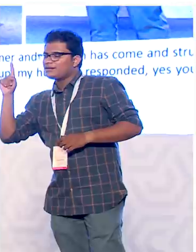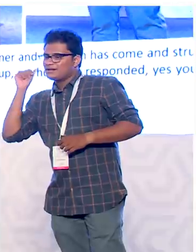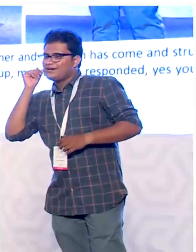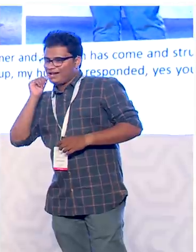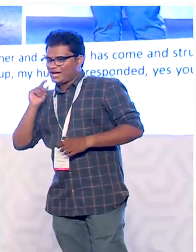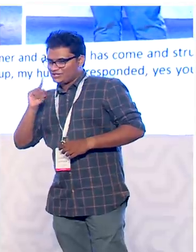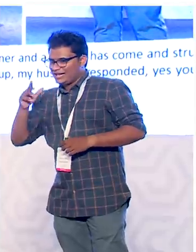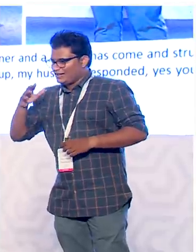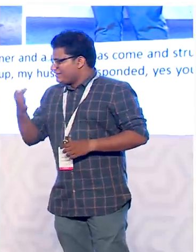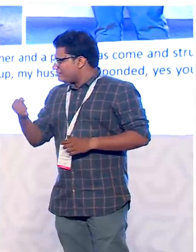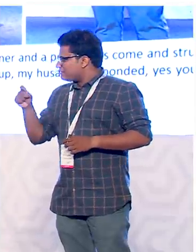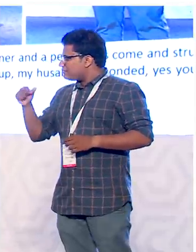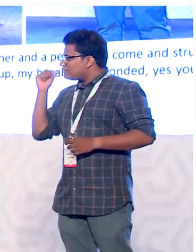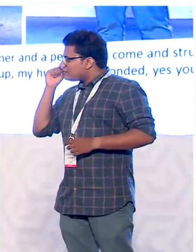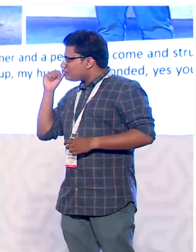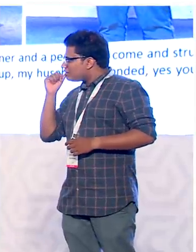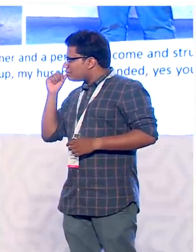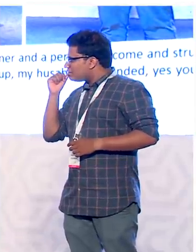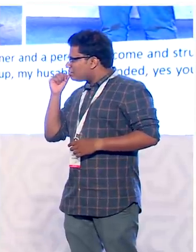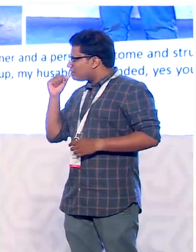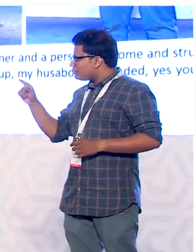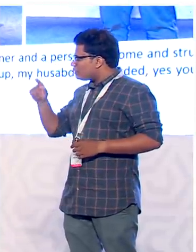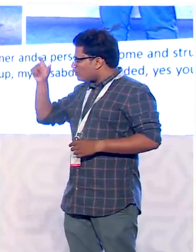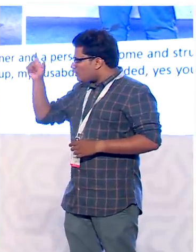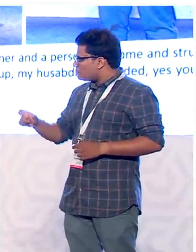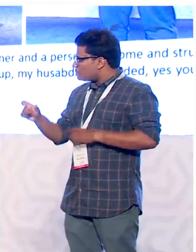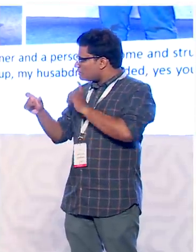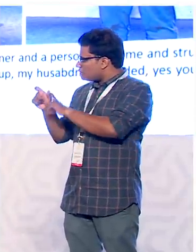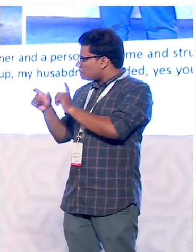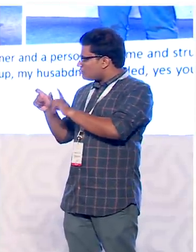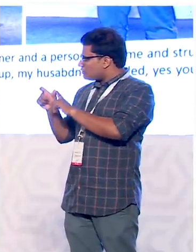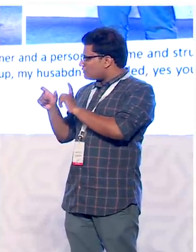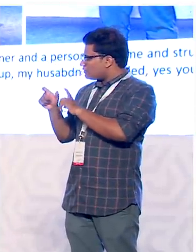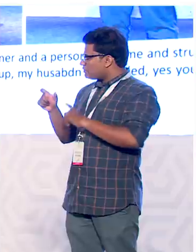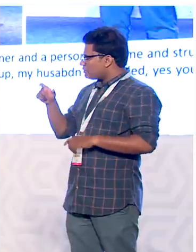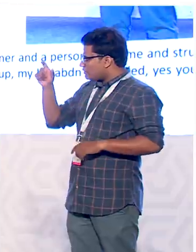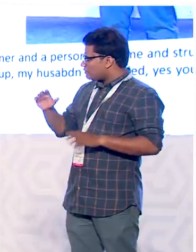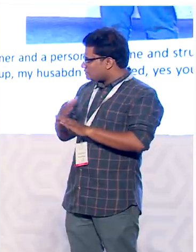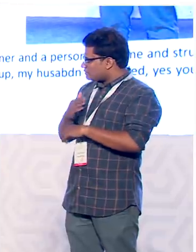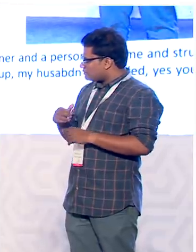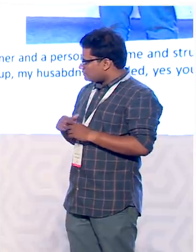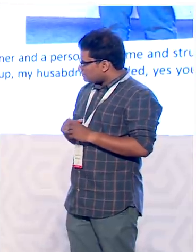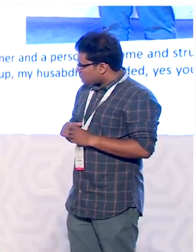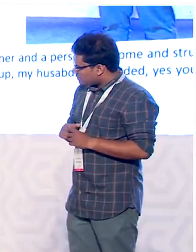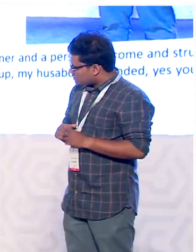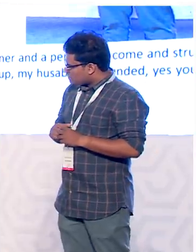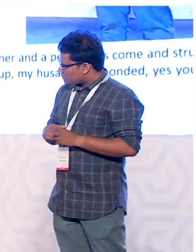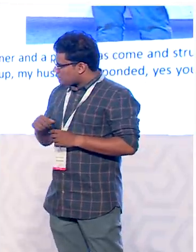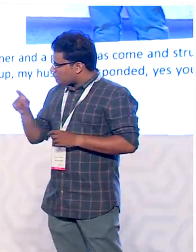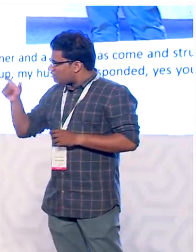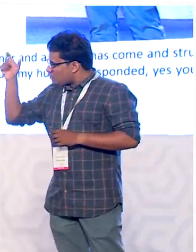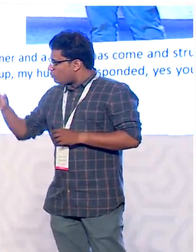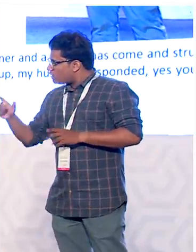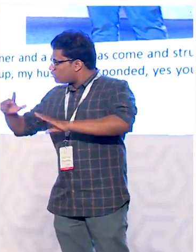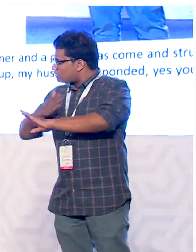remember. Sopana Sundari Nandane. Sopana Logatil Tentane. It's sung by a